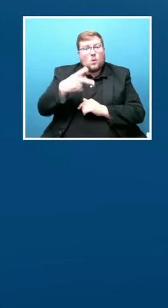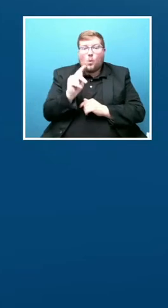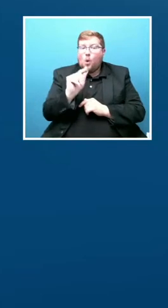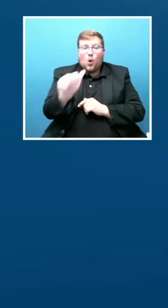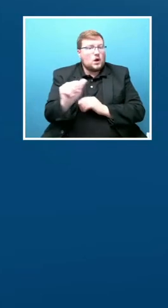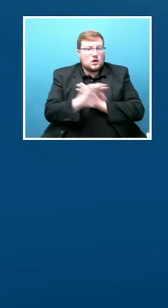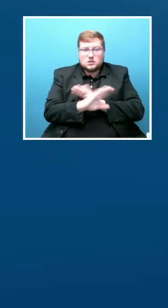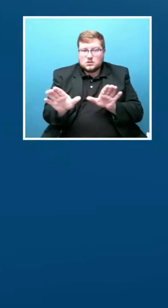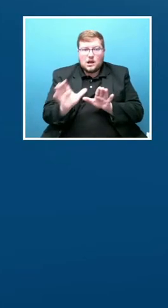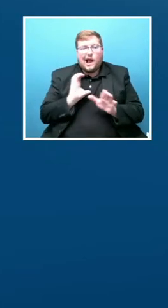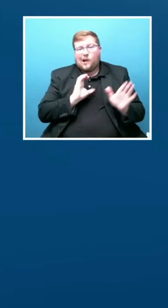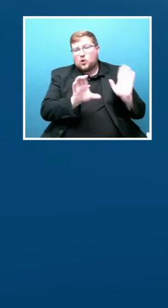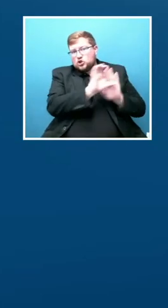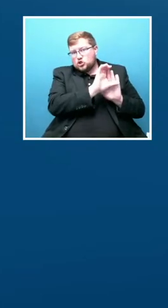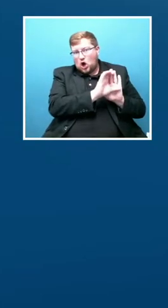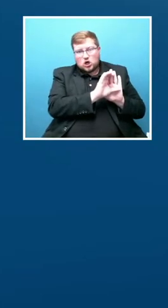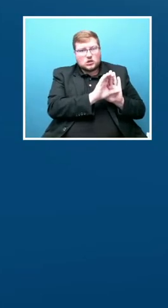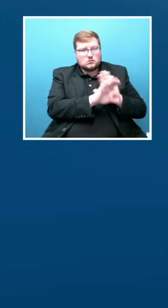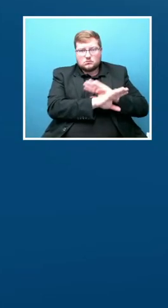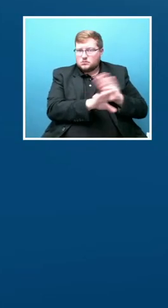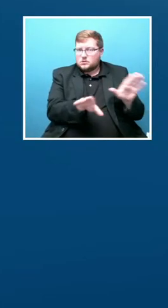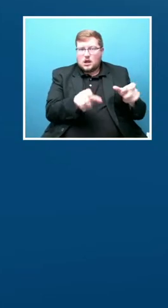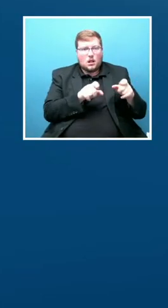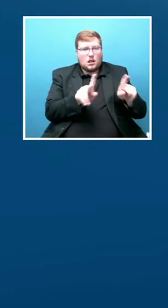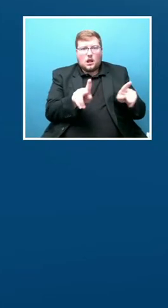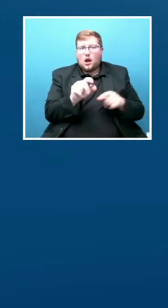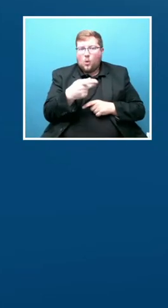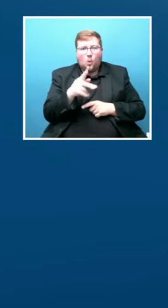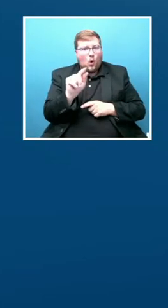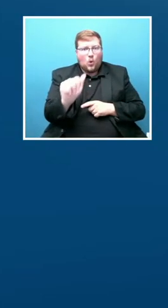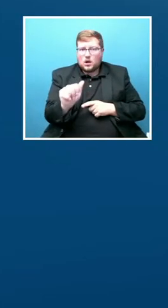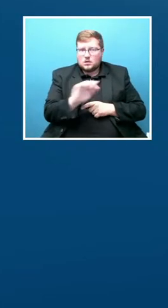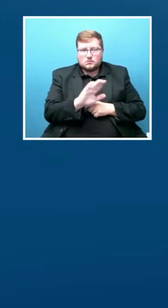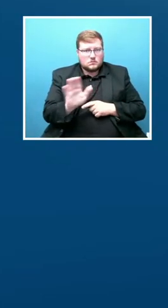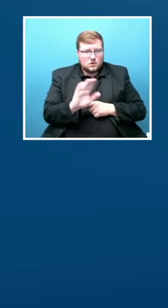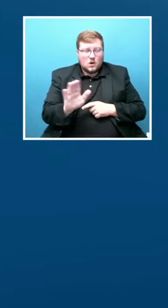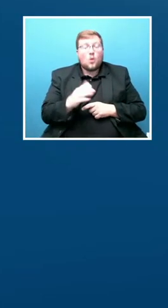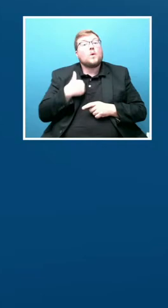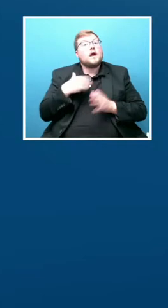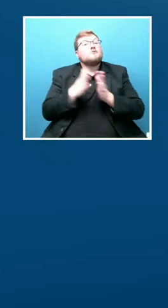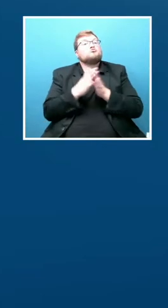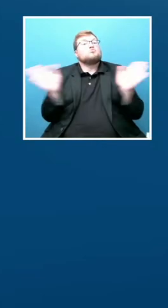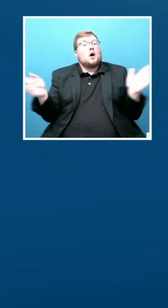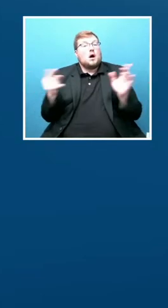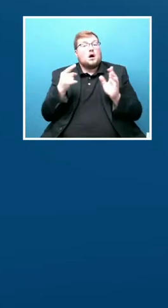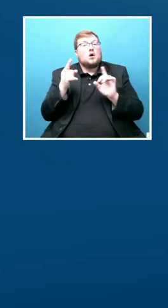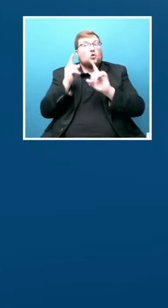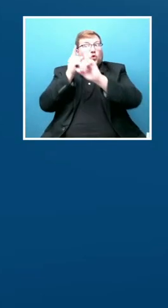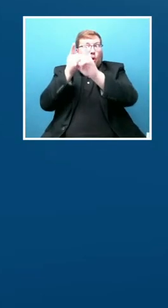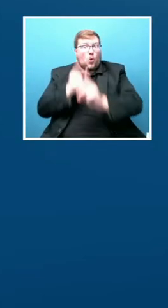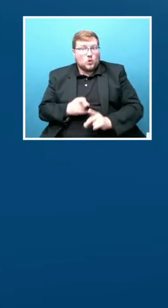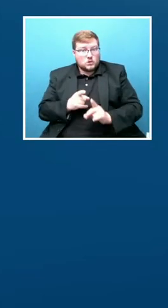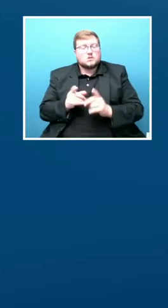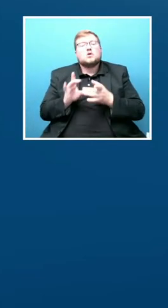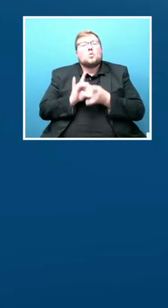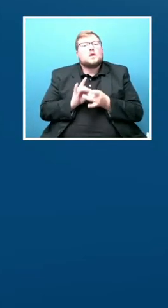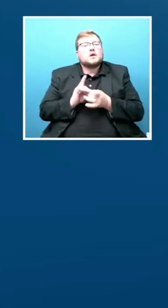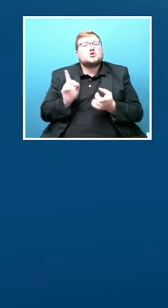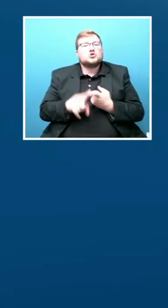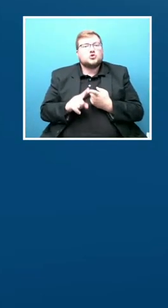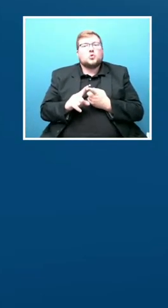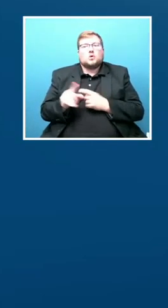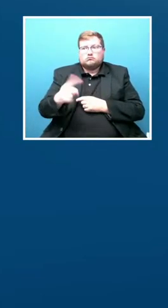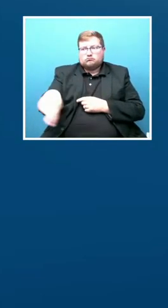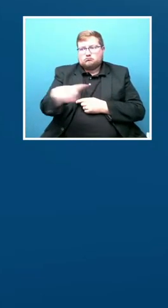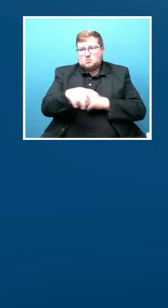not permit the setting of quotas. We establish broad goals based on the performance of the Democratic electorate, and